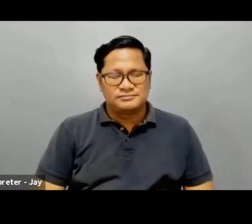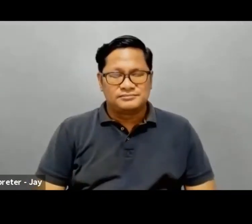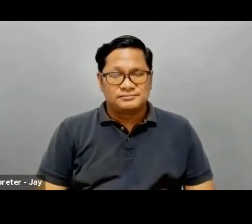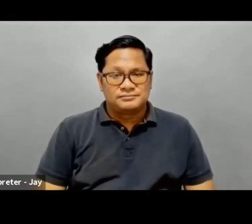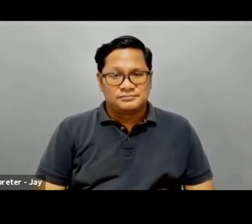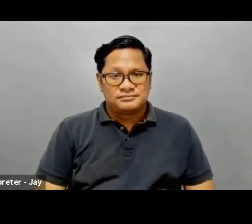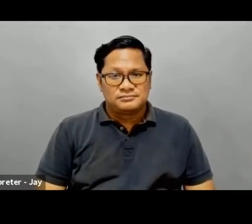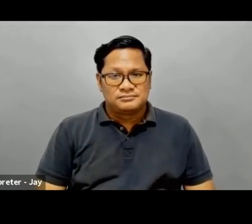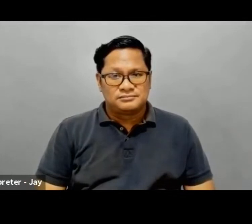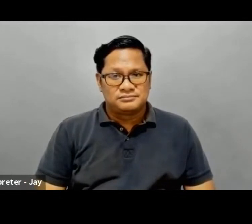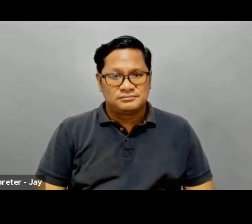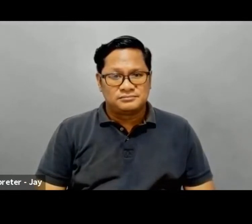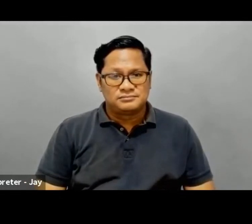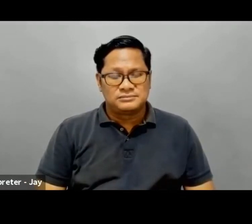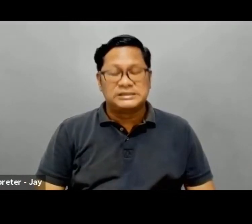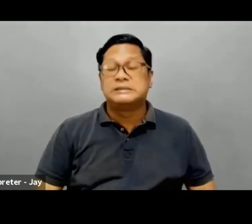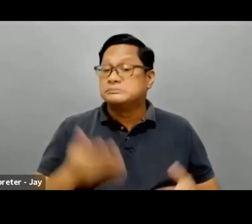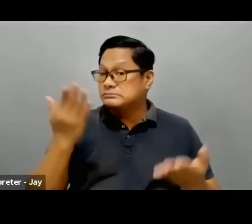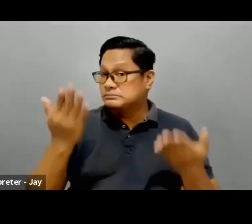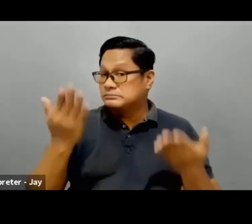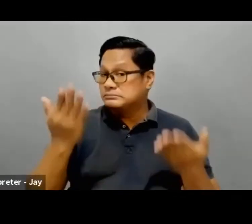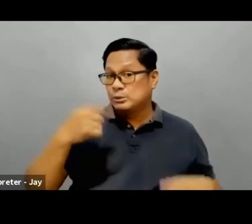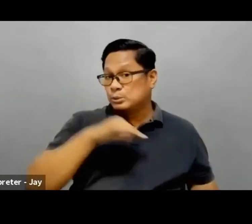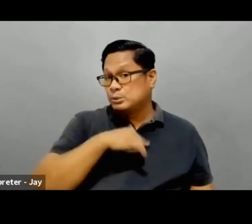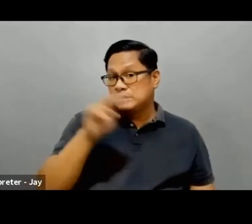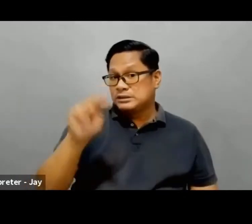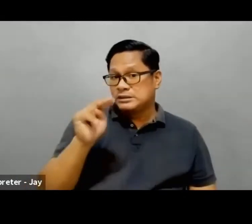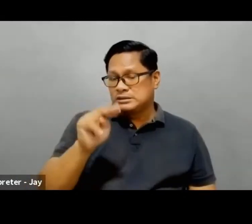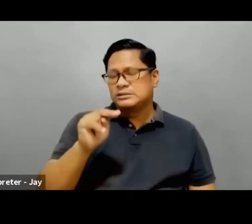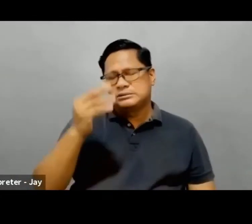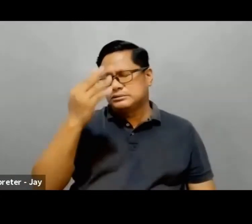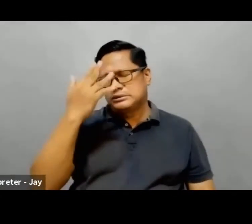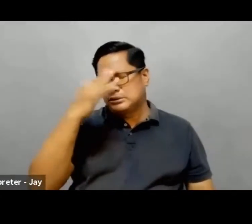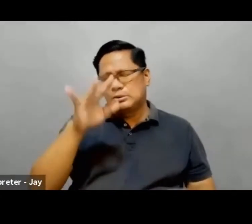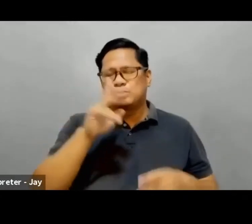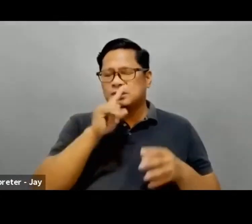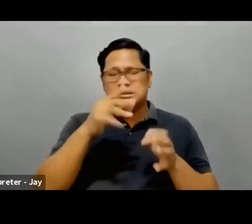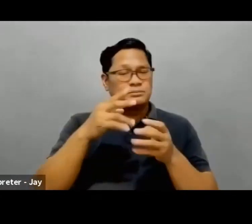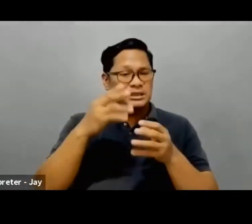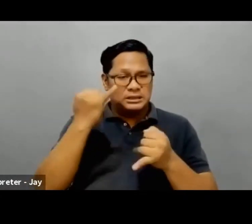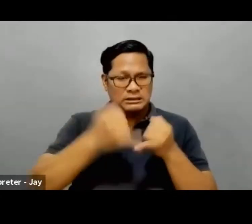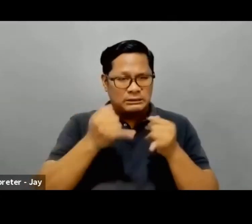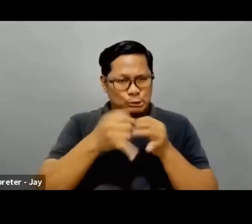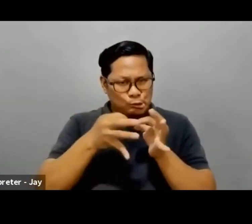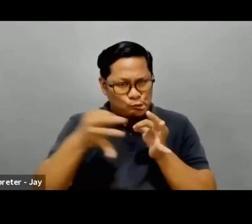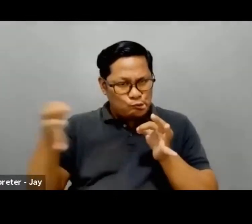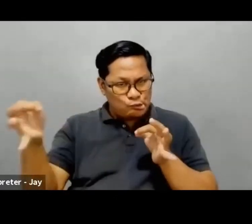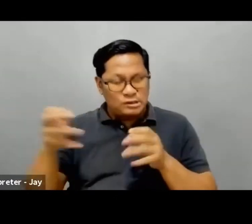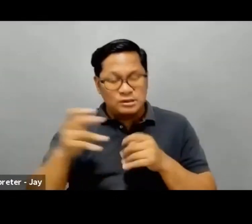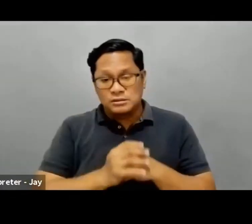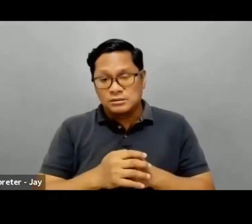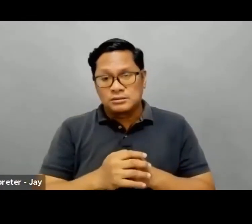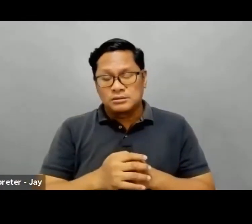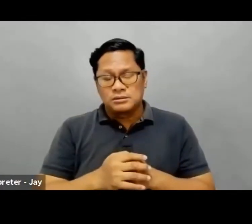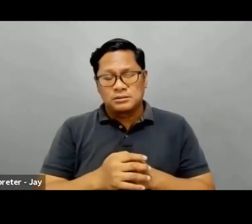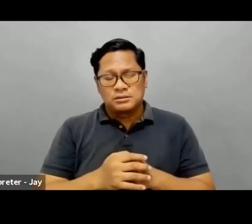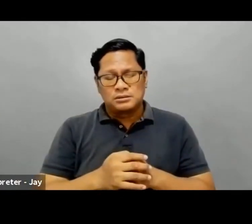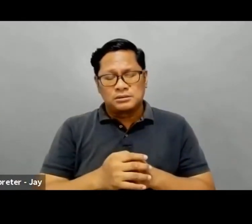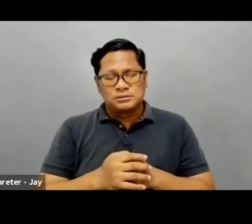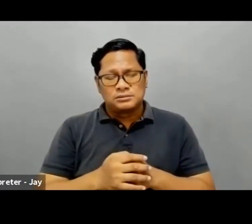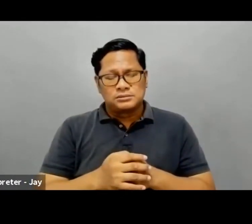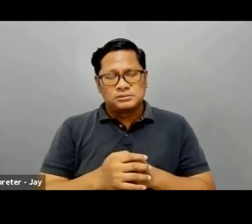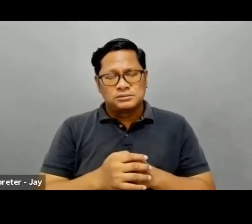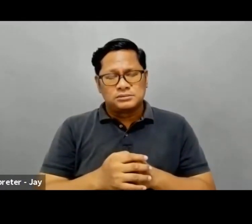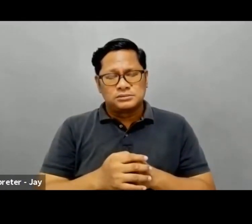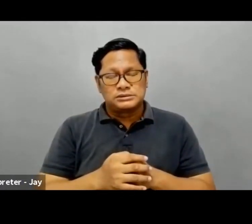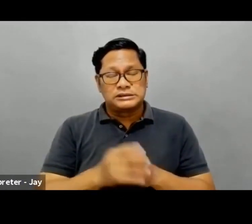At mukhang baka kailangan. No? I don't think it will last that long. Yeah. Pero Mike, ang kasi is, kung